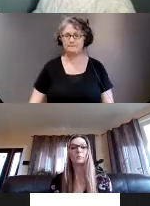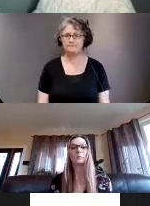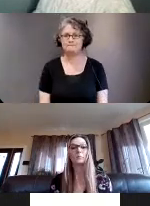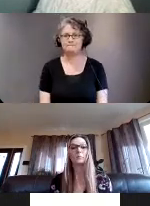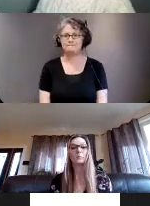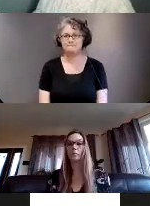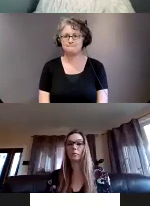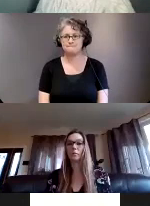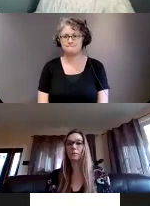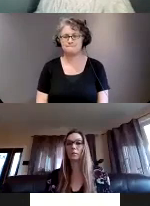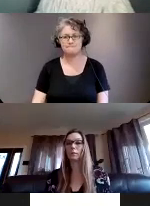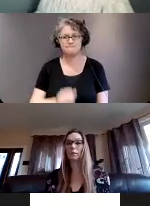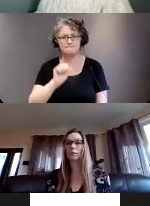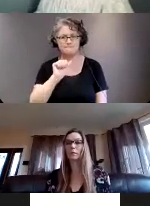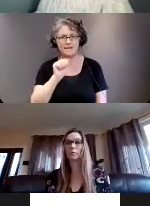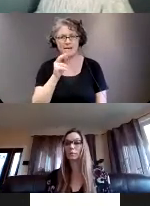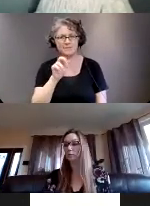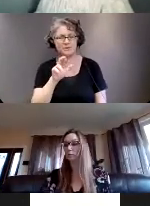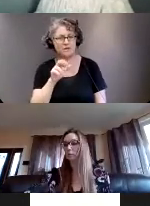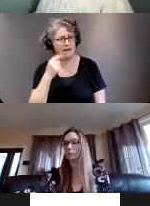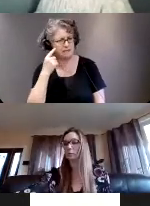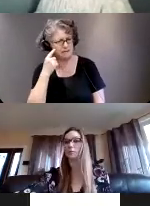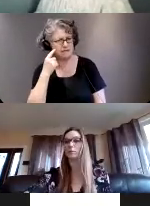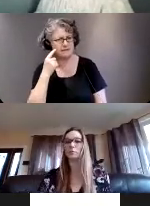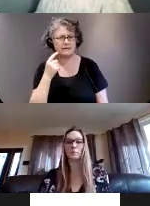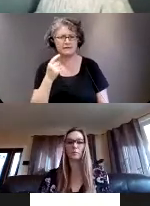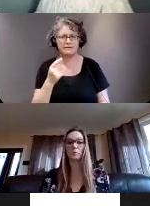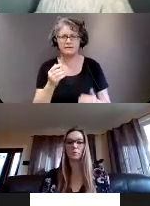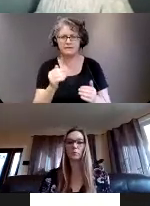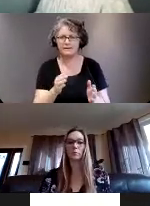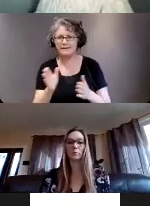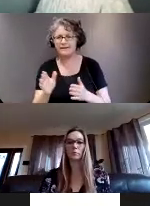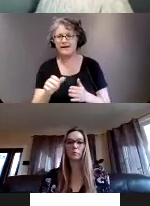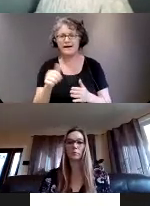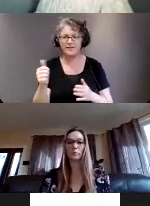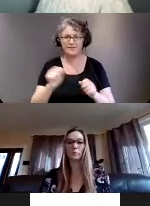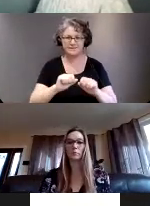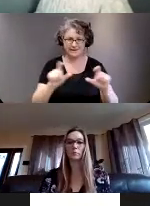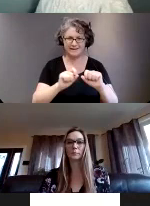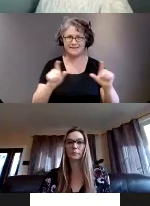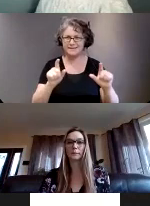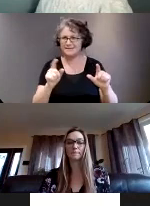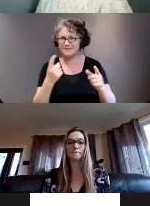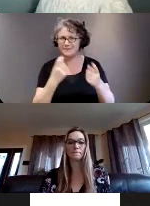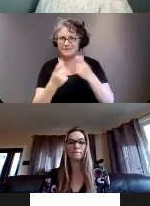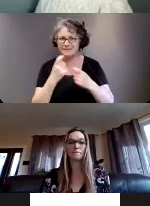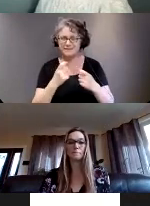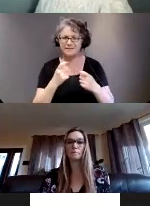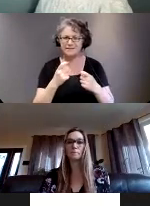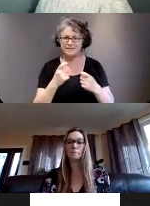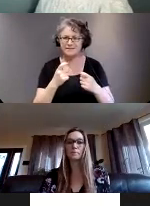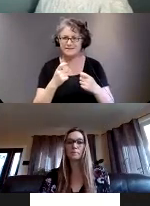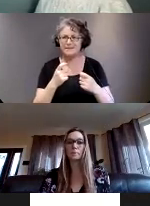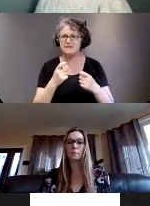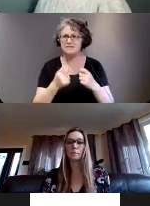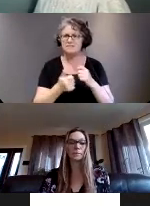And I think they've moved over to the other side. So I think they're mostly resolved those